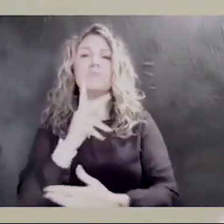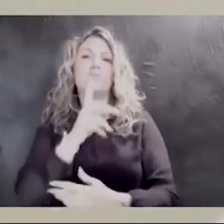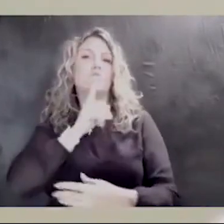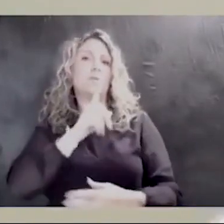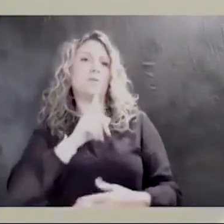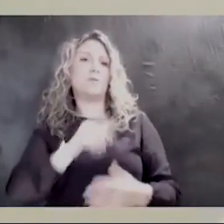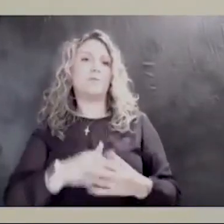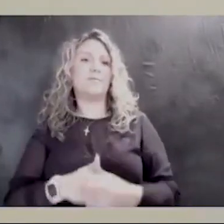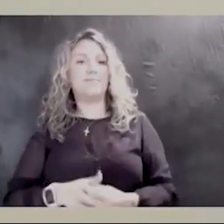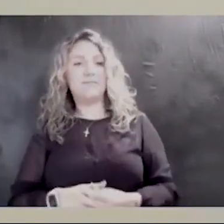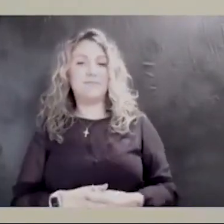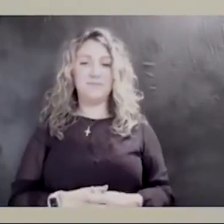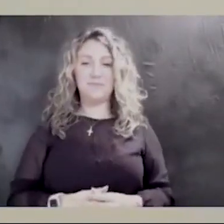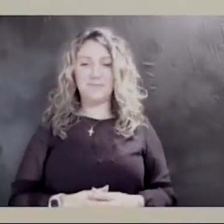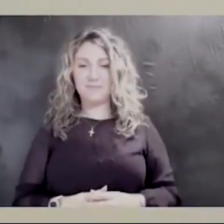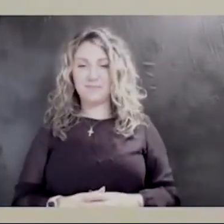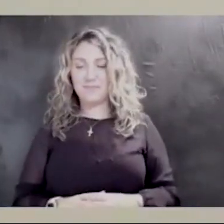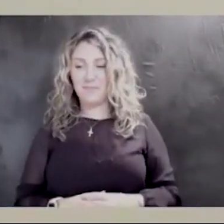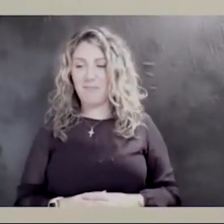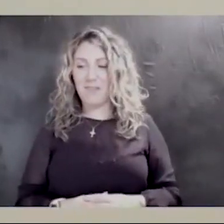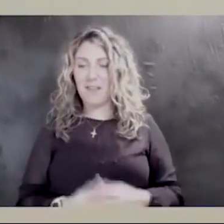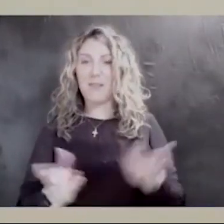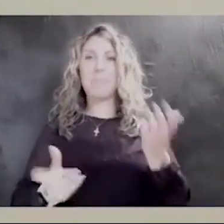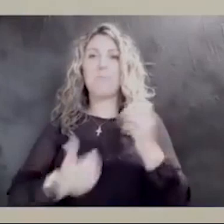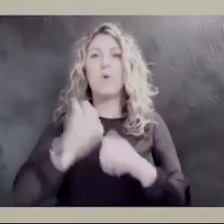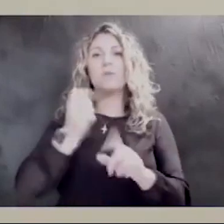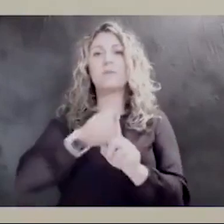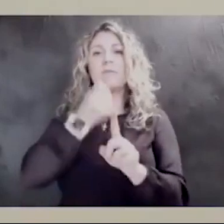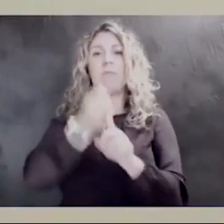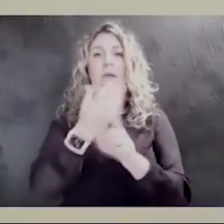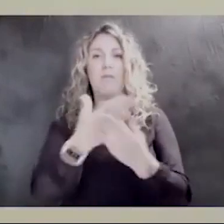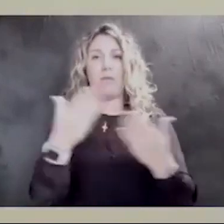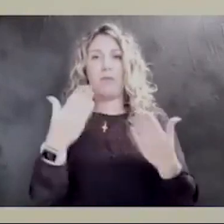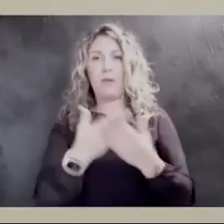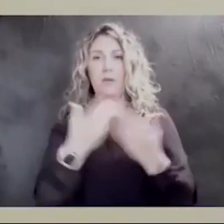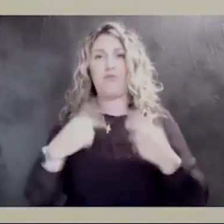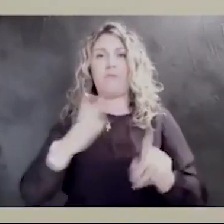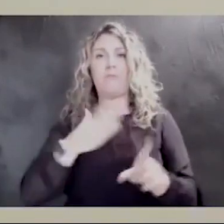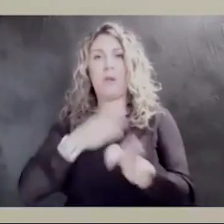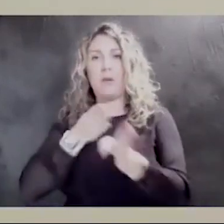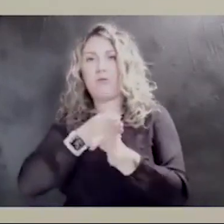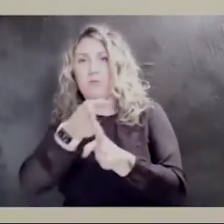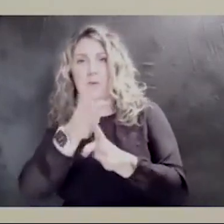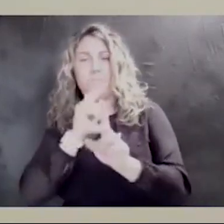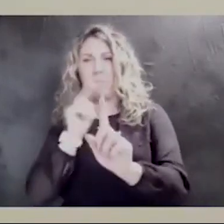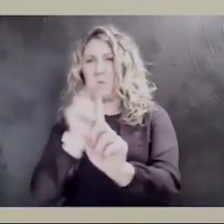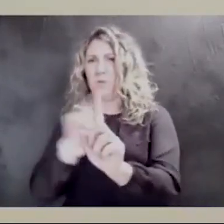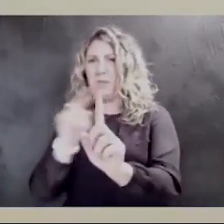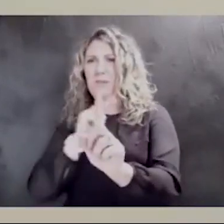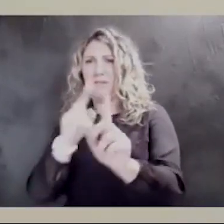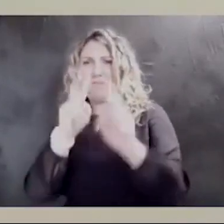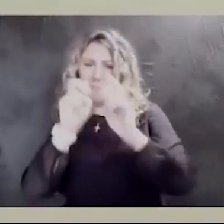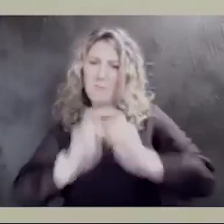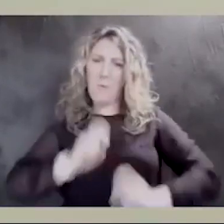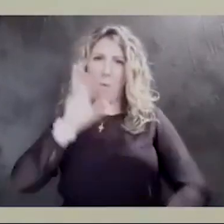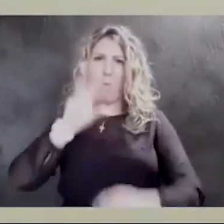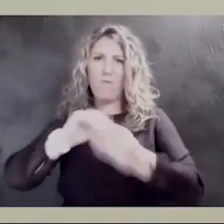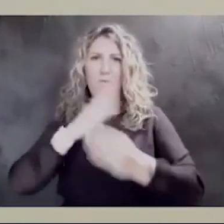It's probably been the most impactful thing that's happened in my career from a standpoint of just looking at it